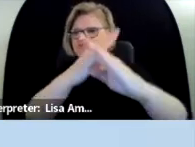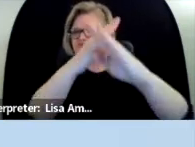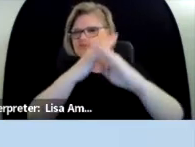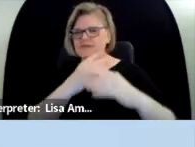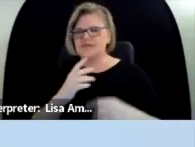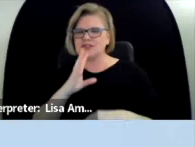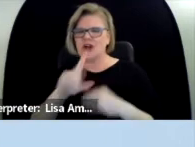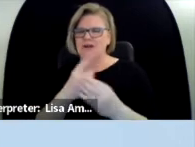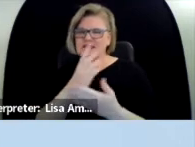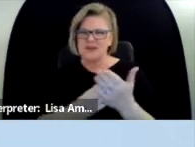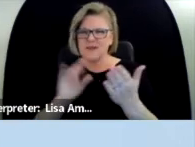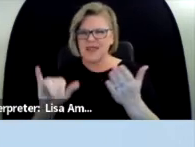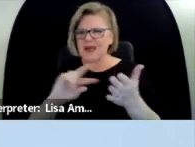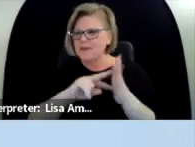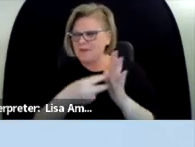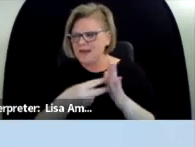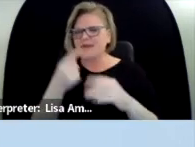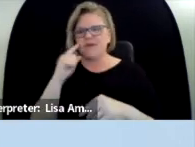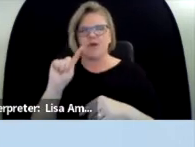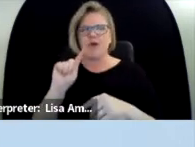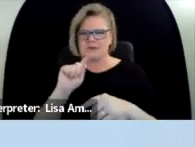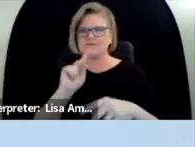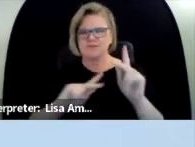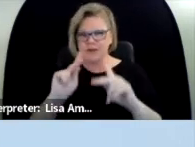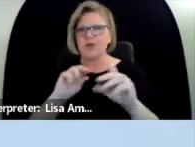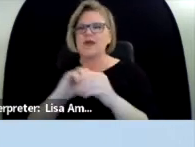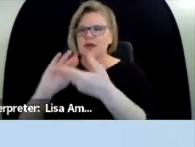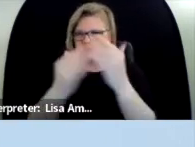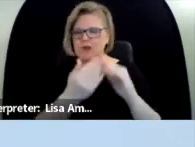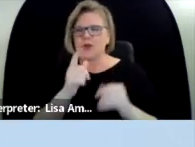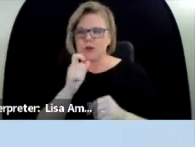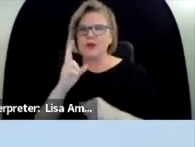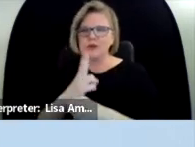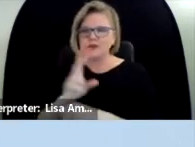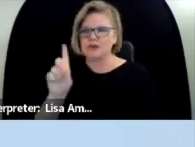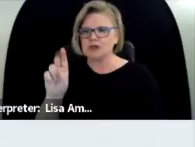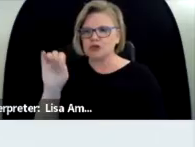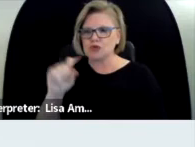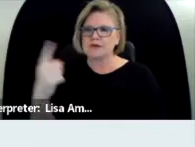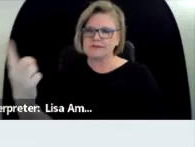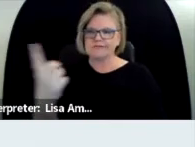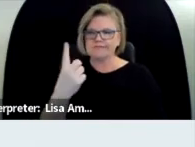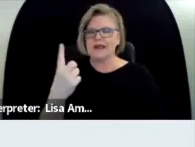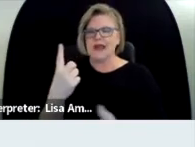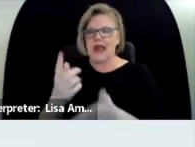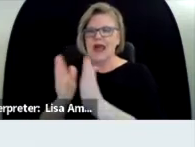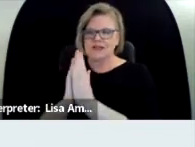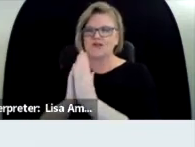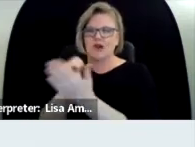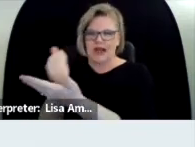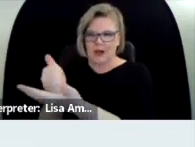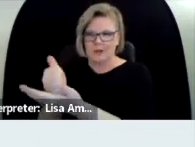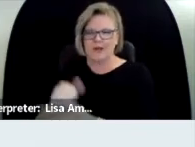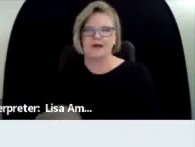of those are, particularly for those in our community who use drugs and seek out our care as patients. And this one